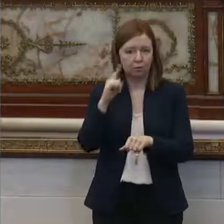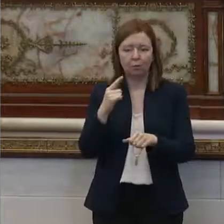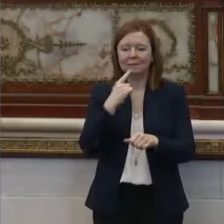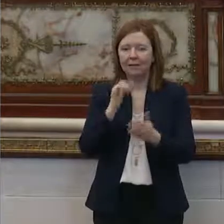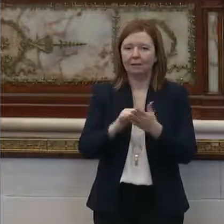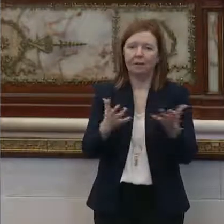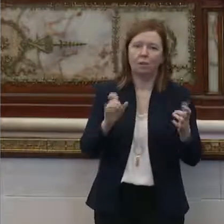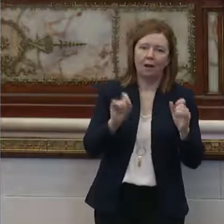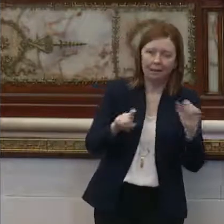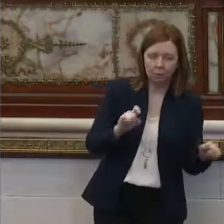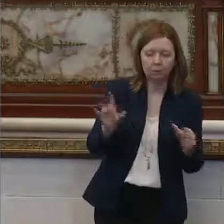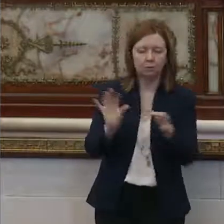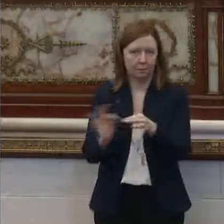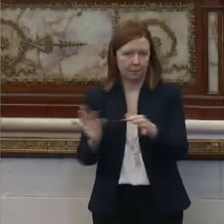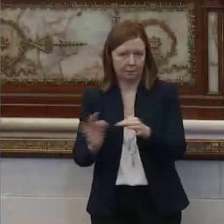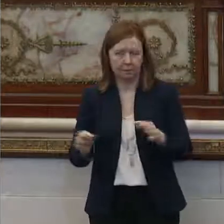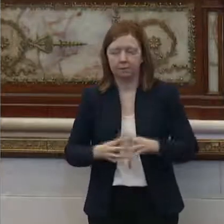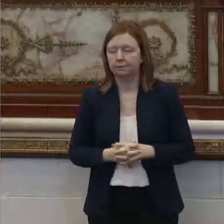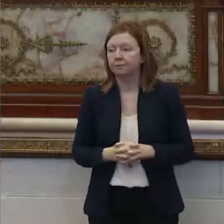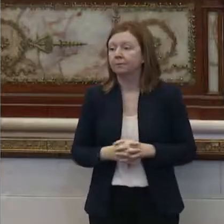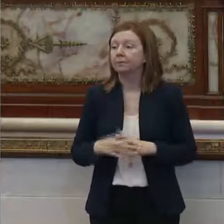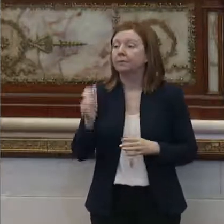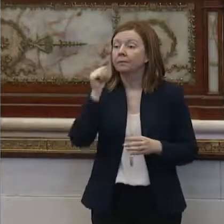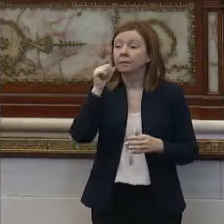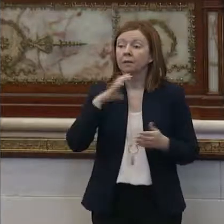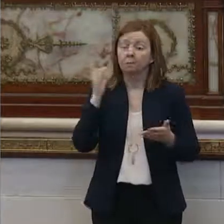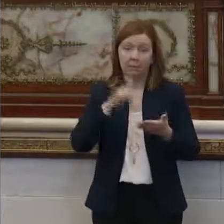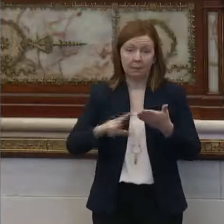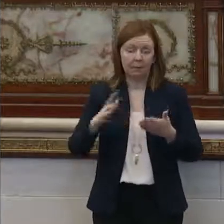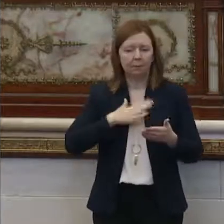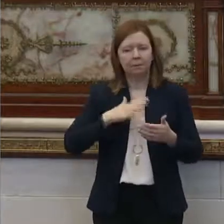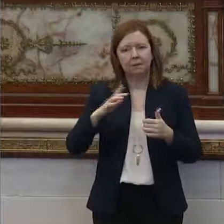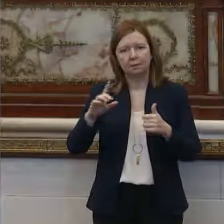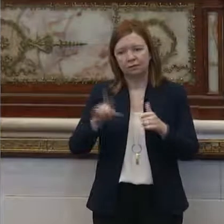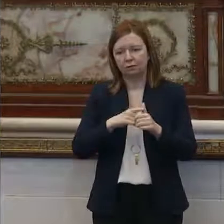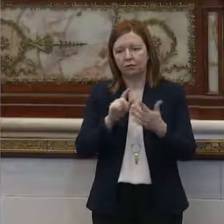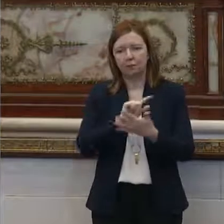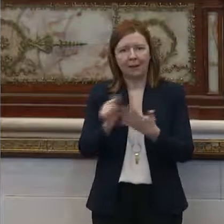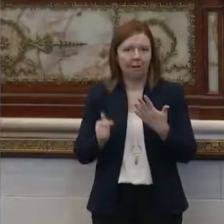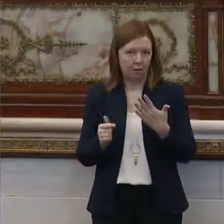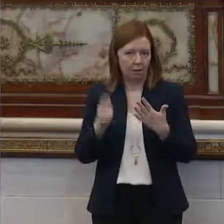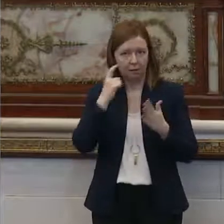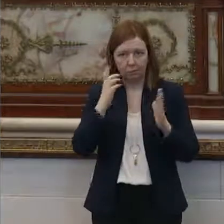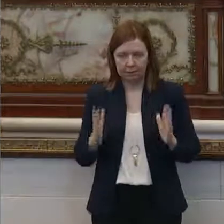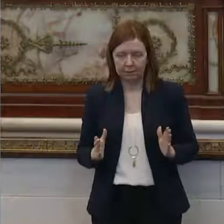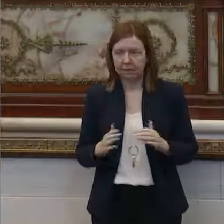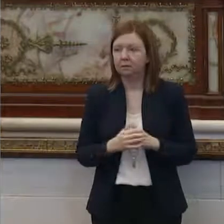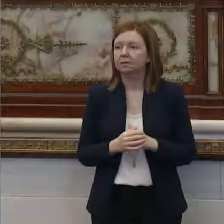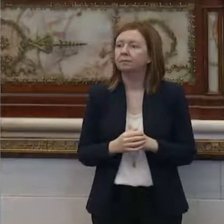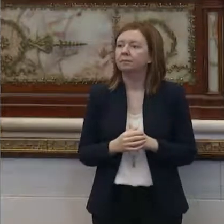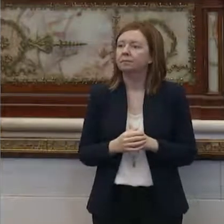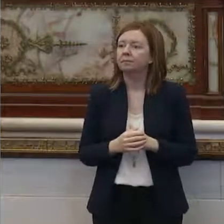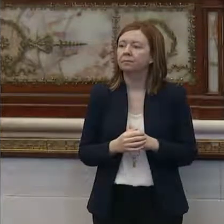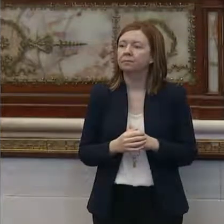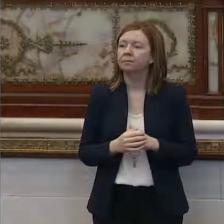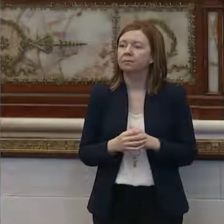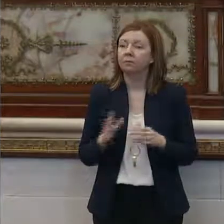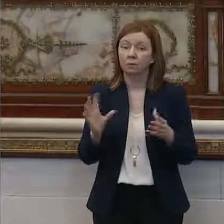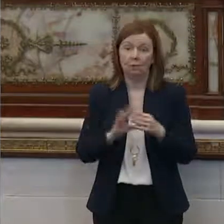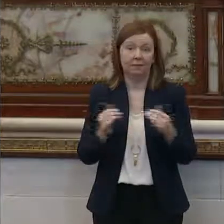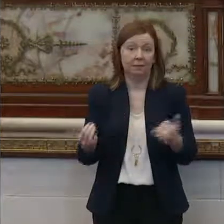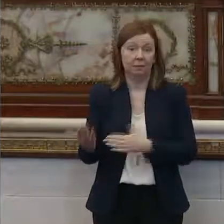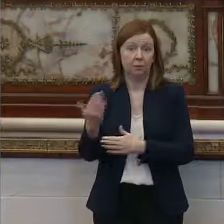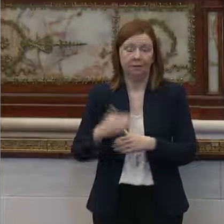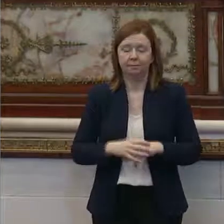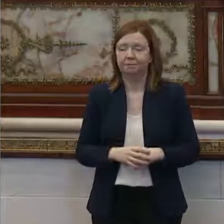that purpose. Madam Clerk, will you please call the first panel of witnesses we have to testify this